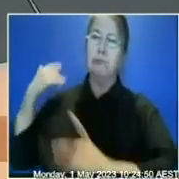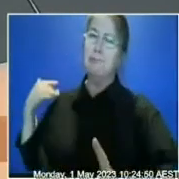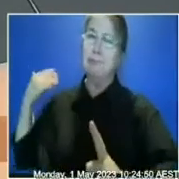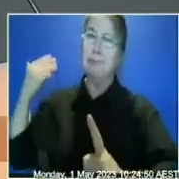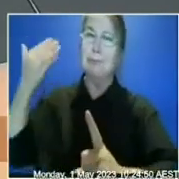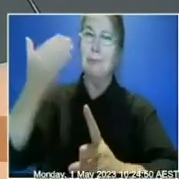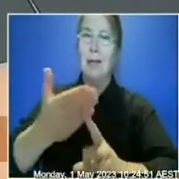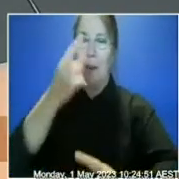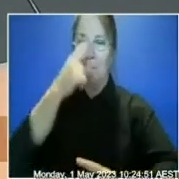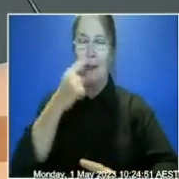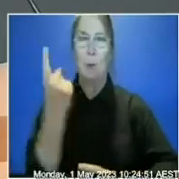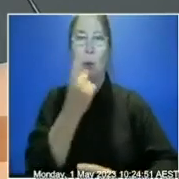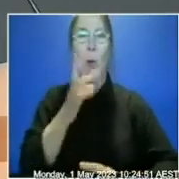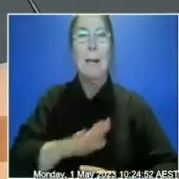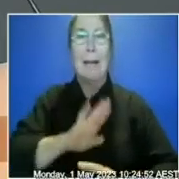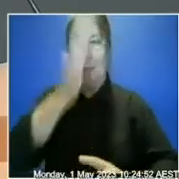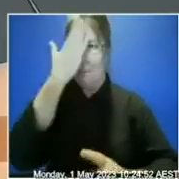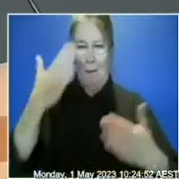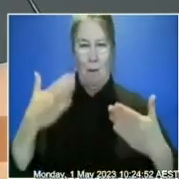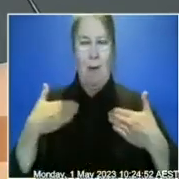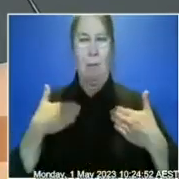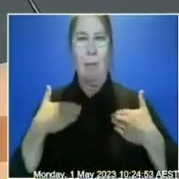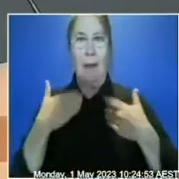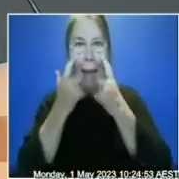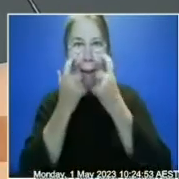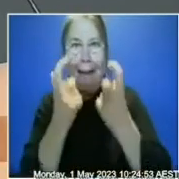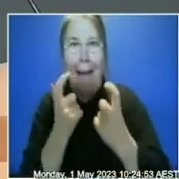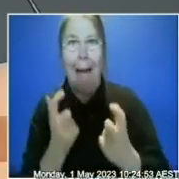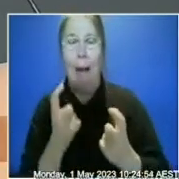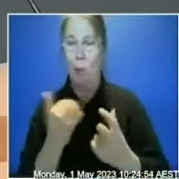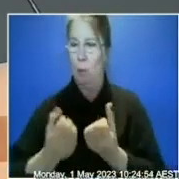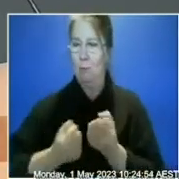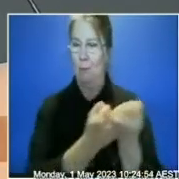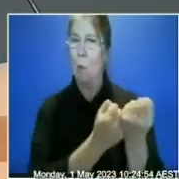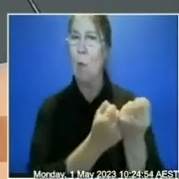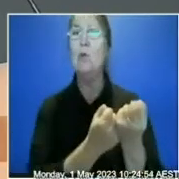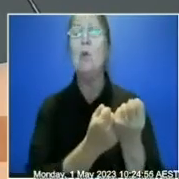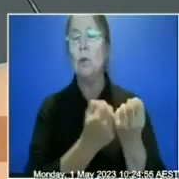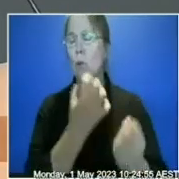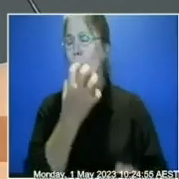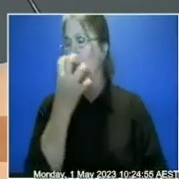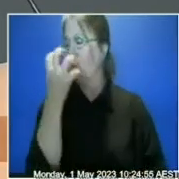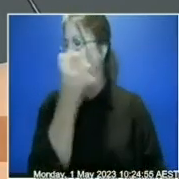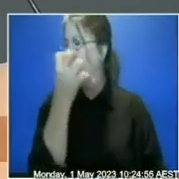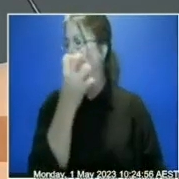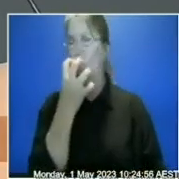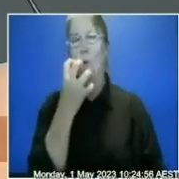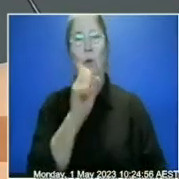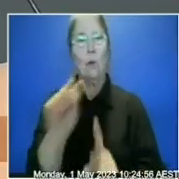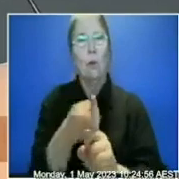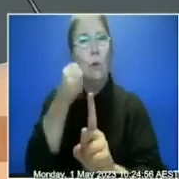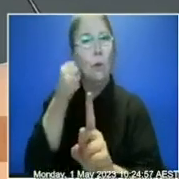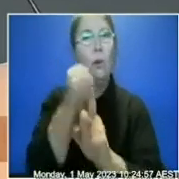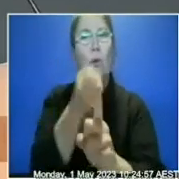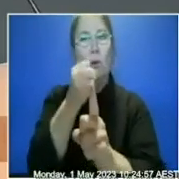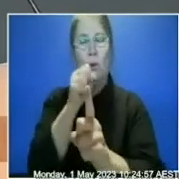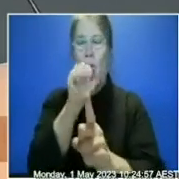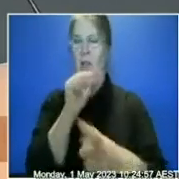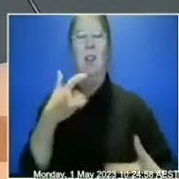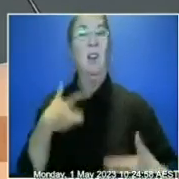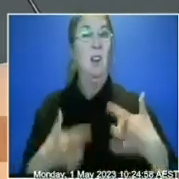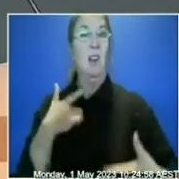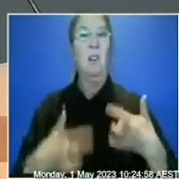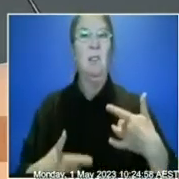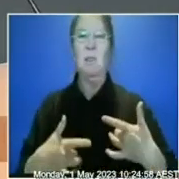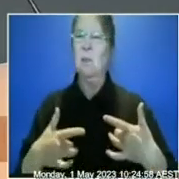difficulty over many decades in obtaining that support? The Royal Commission into Victoria's mental